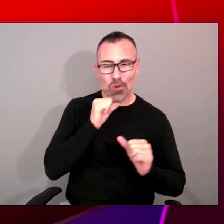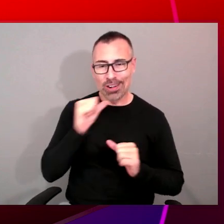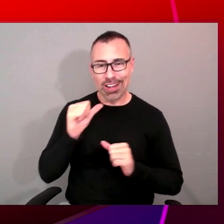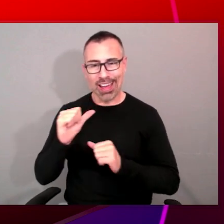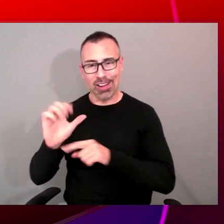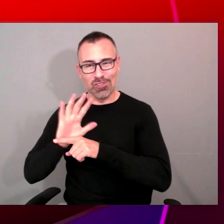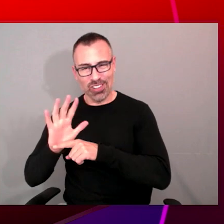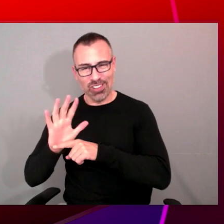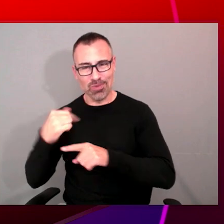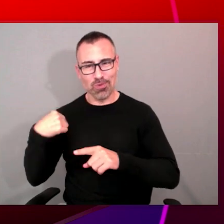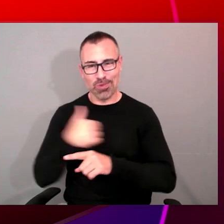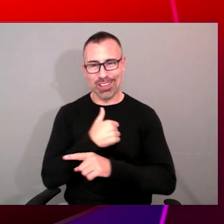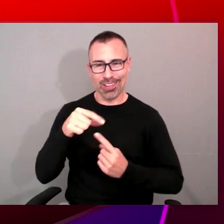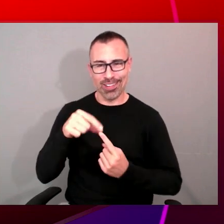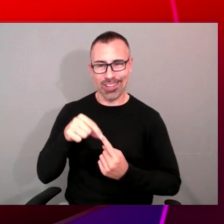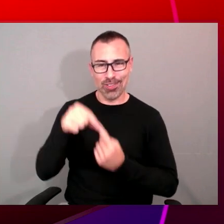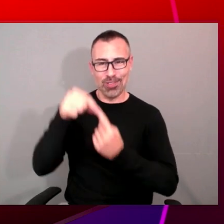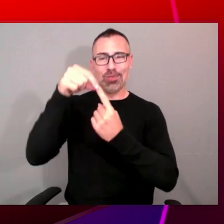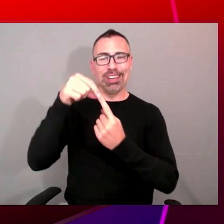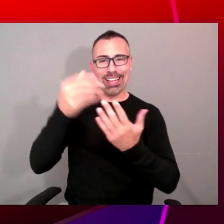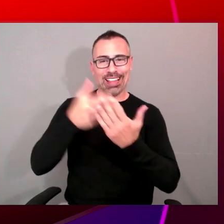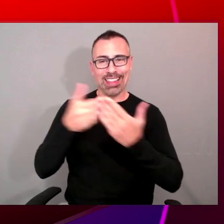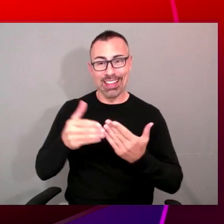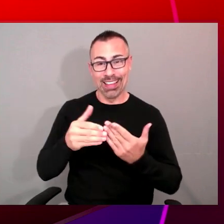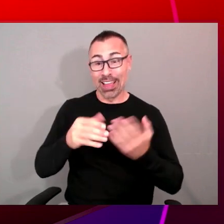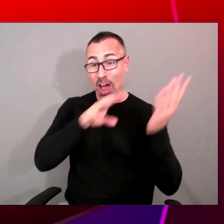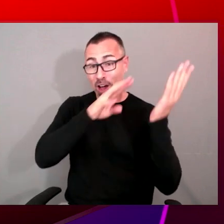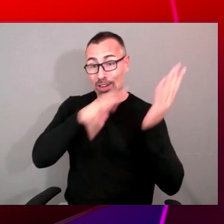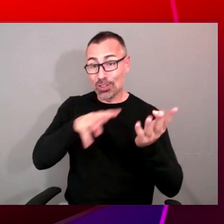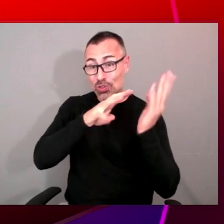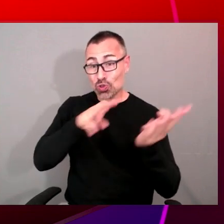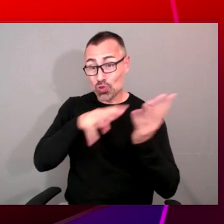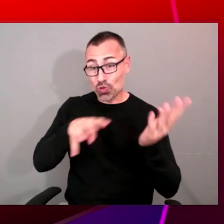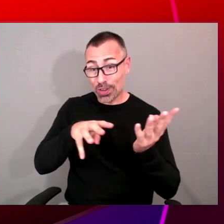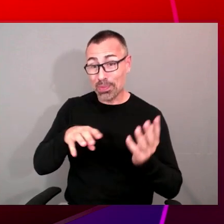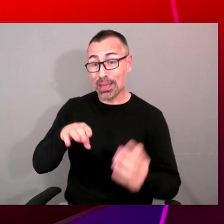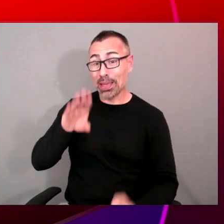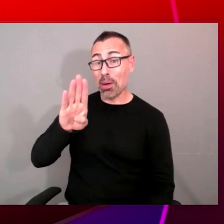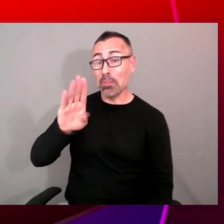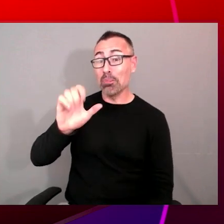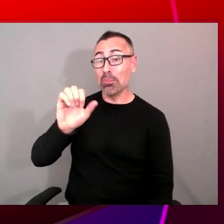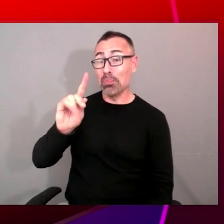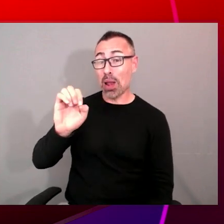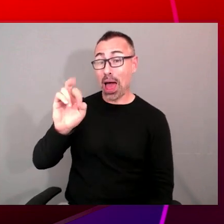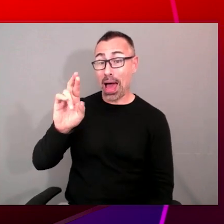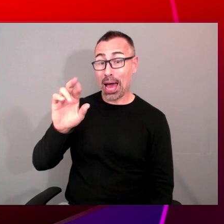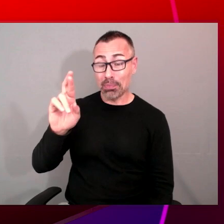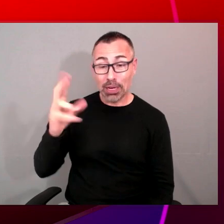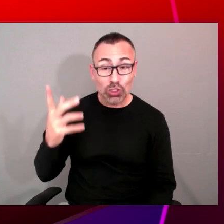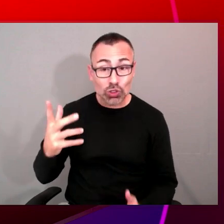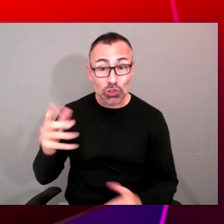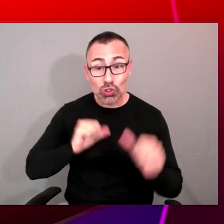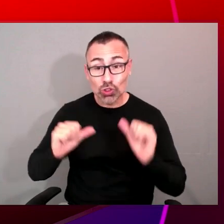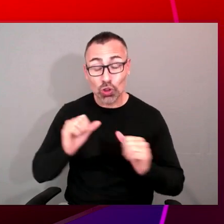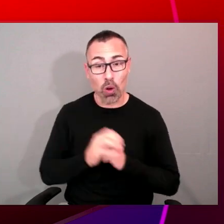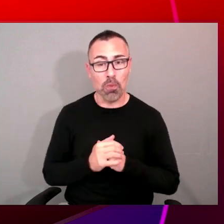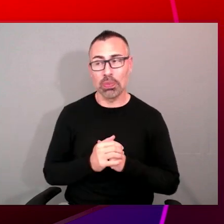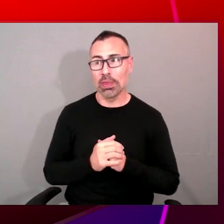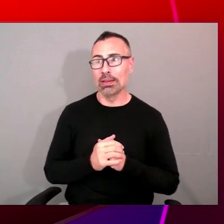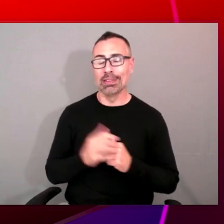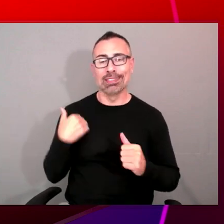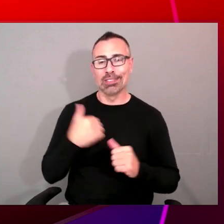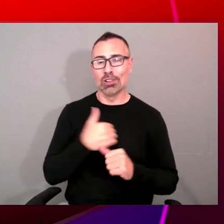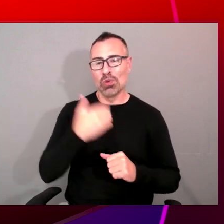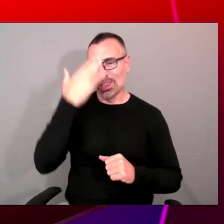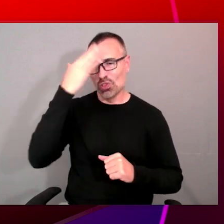thing, which is a streaming blockbuster kind of a show. It's a new thing. Yeah. And so we knew at that scale, we couldn't use the tools we